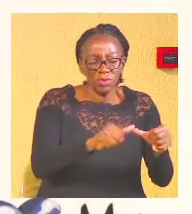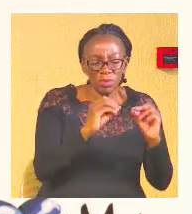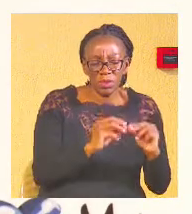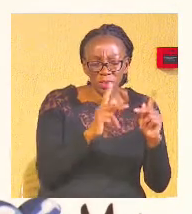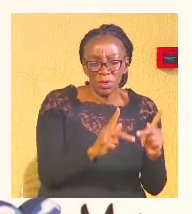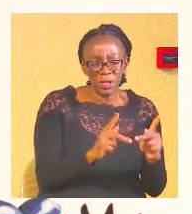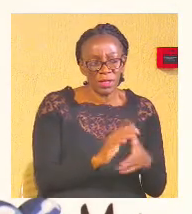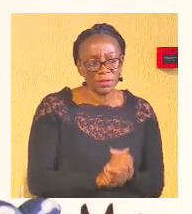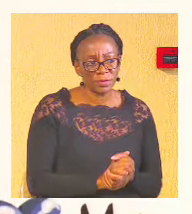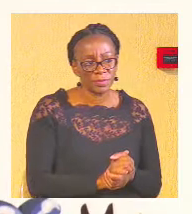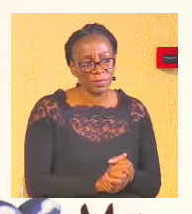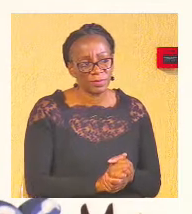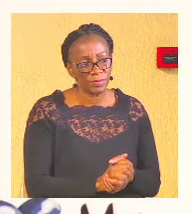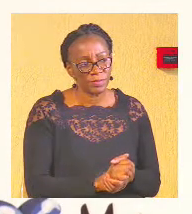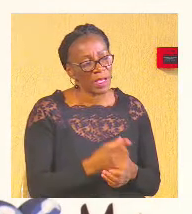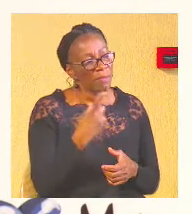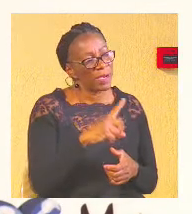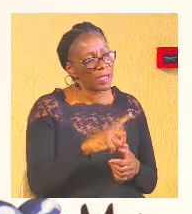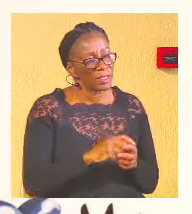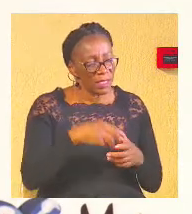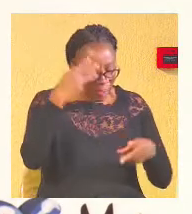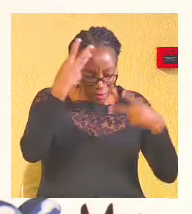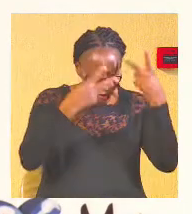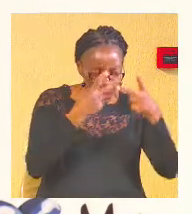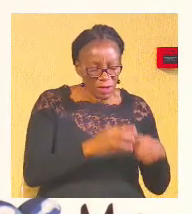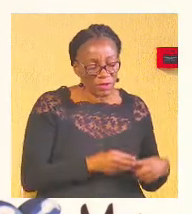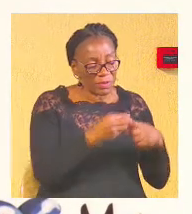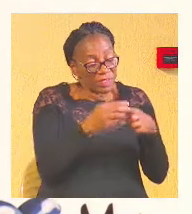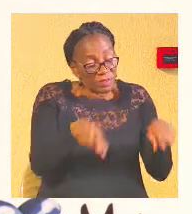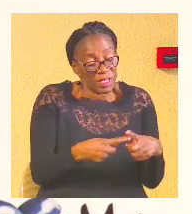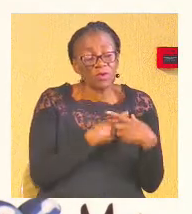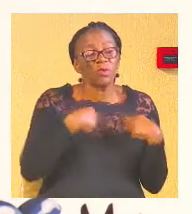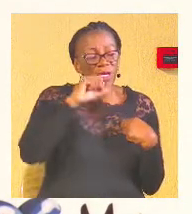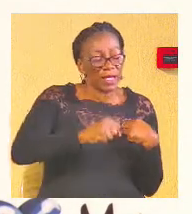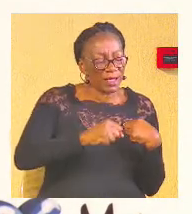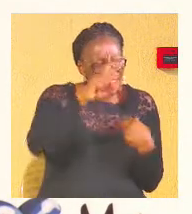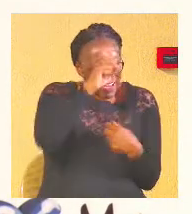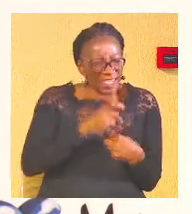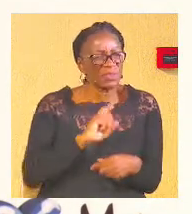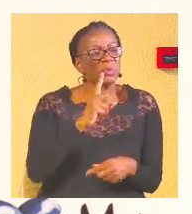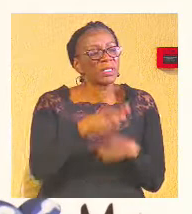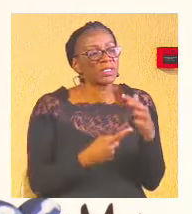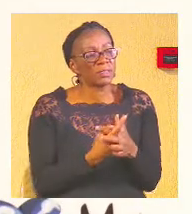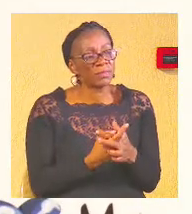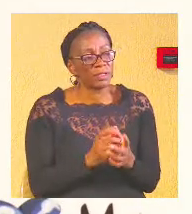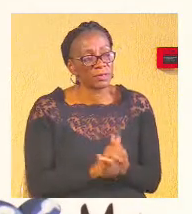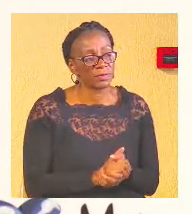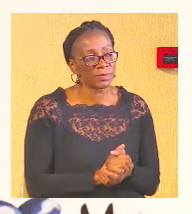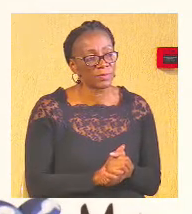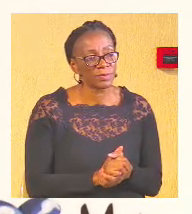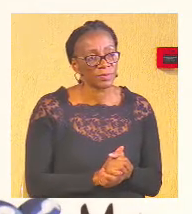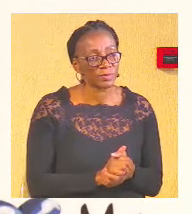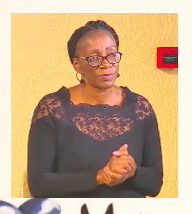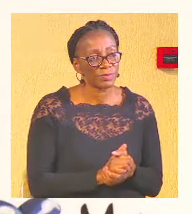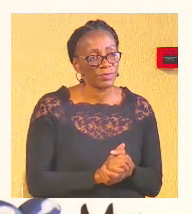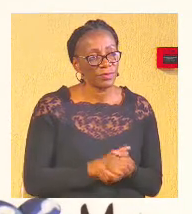a concern about one specific issue, that is something that we can look into. Yeah, so, and this is applicable not only to Omaheke,